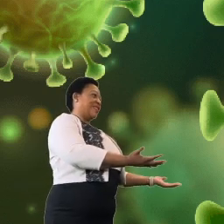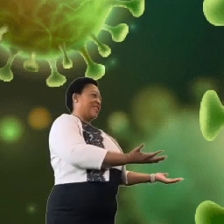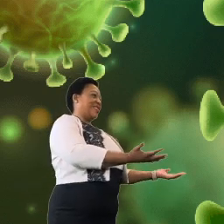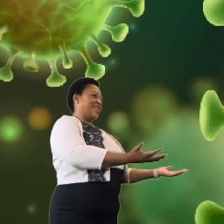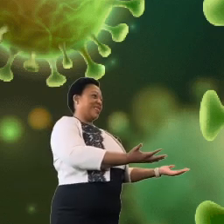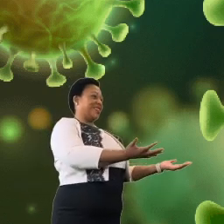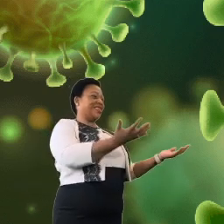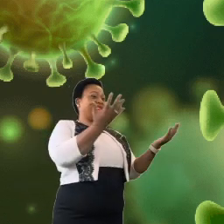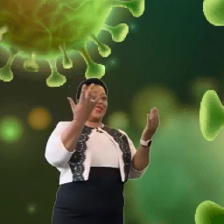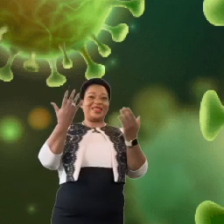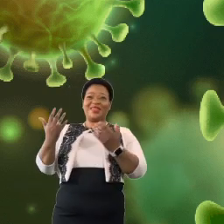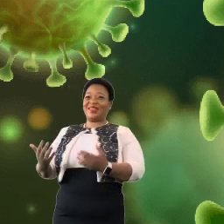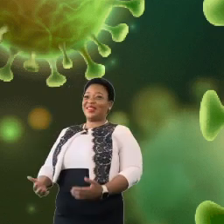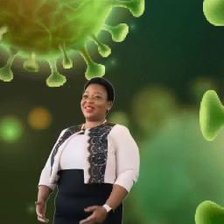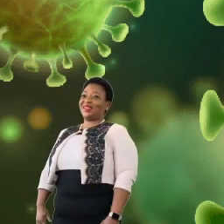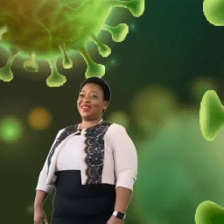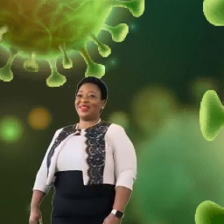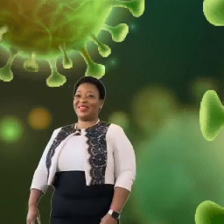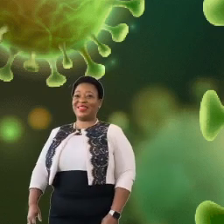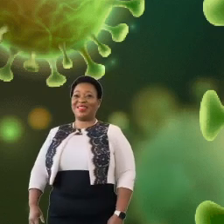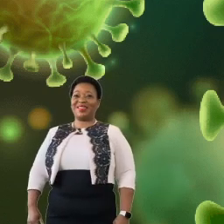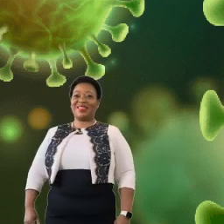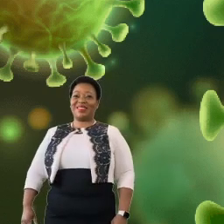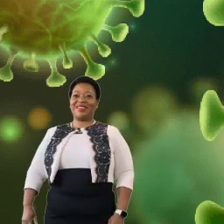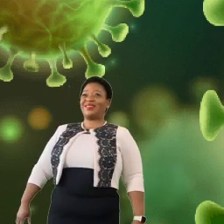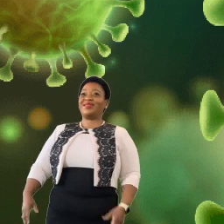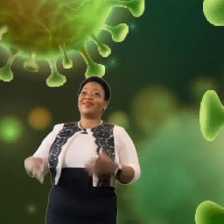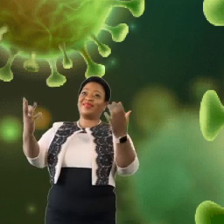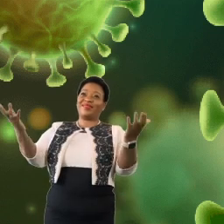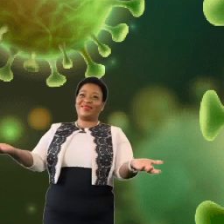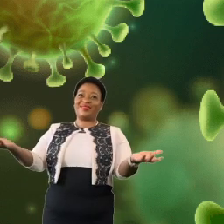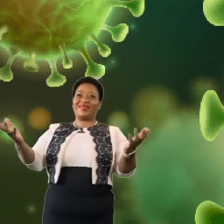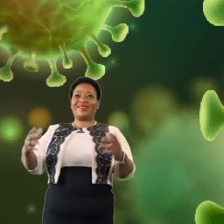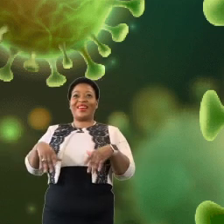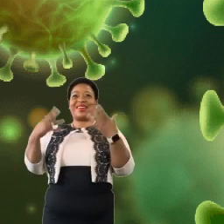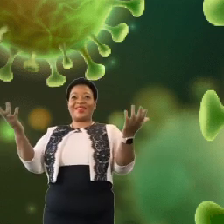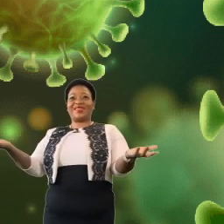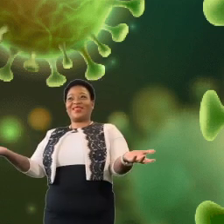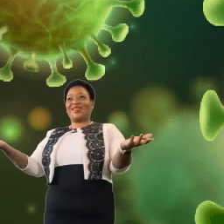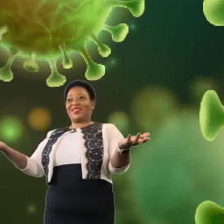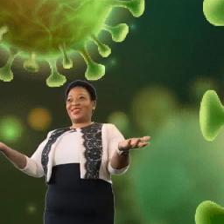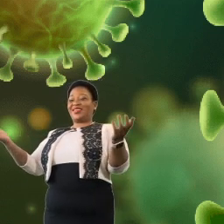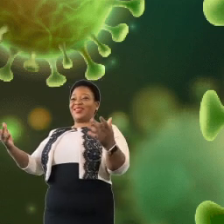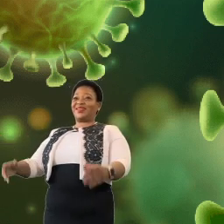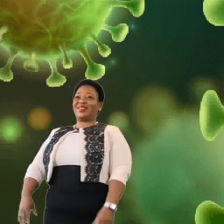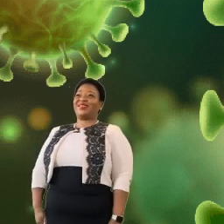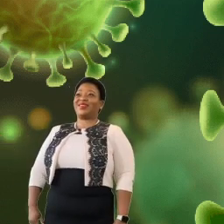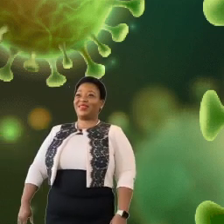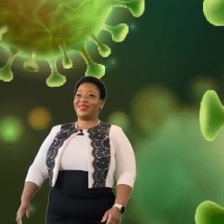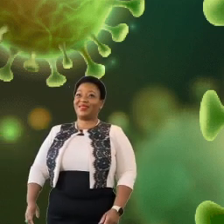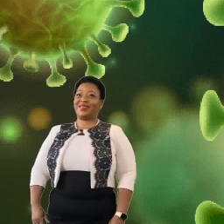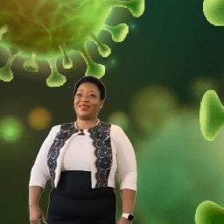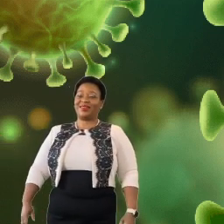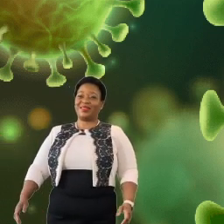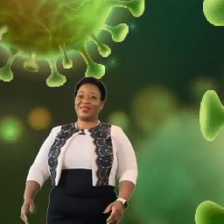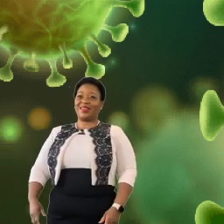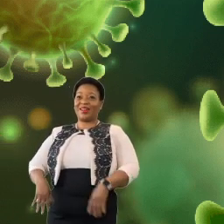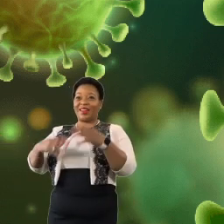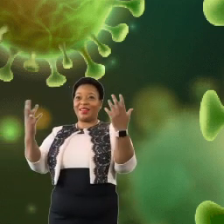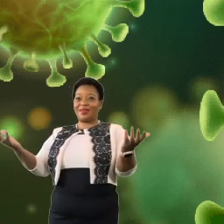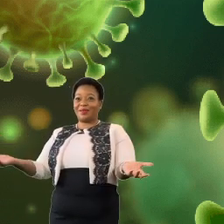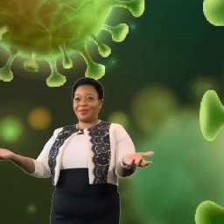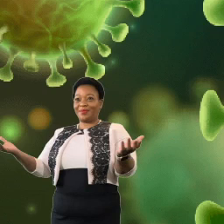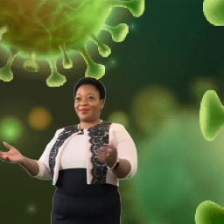being consulted on at the moment to prepare it. And this work stream that we are part of as the Redtape